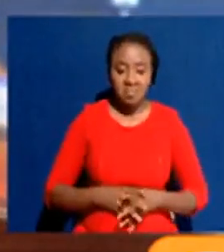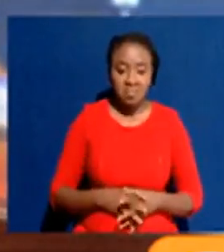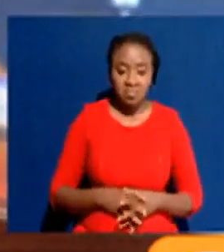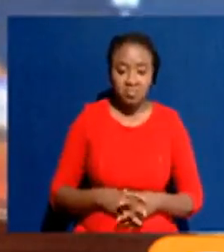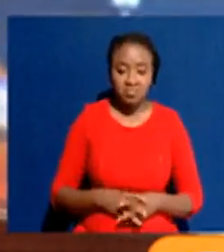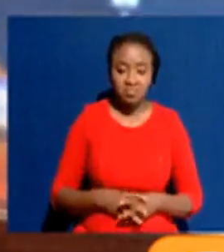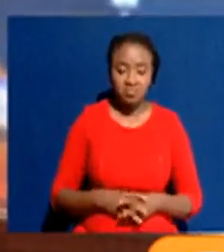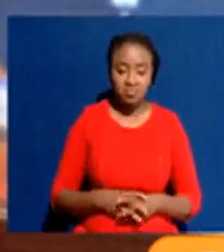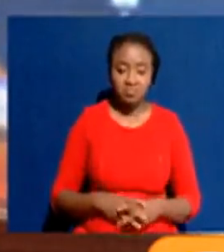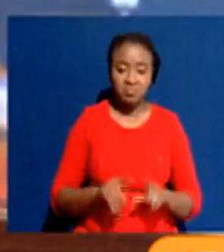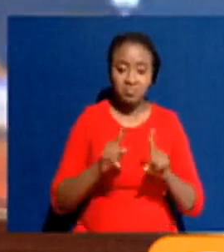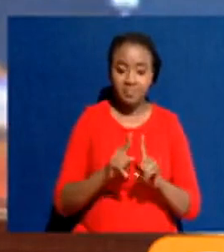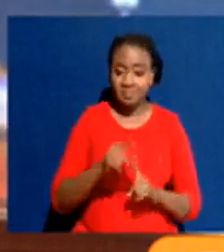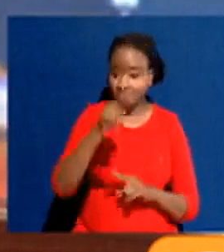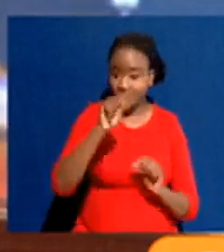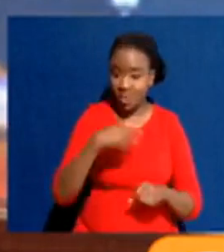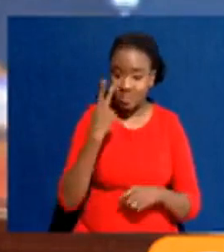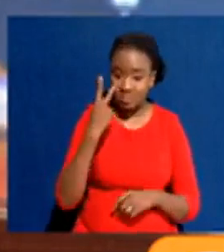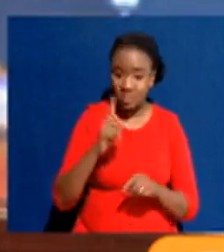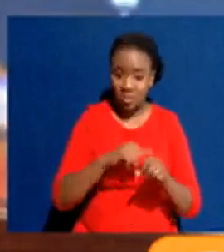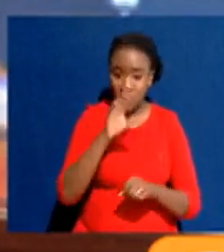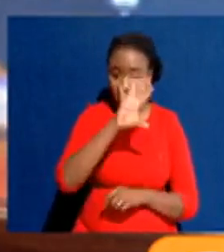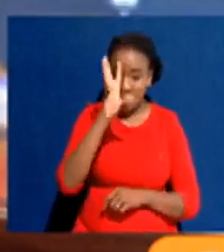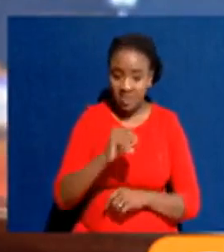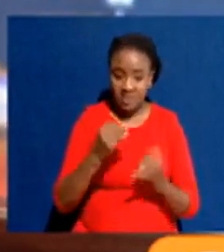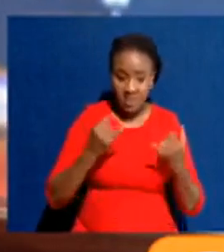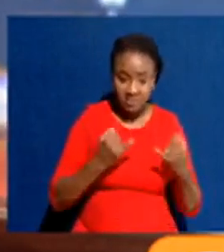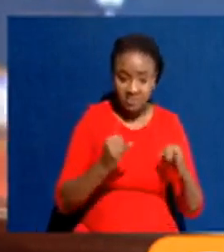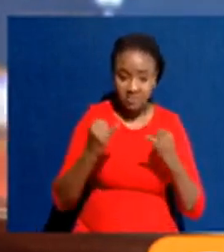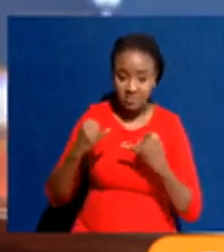the Africans are trying to catch up with the industrialization,